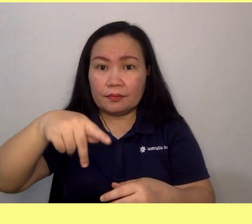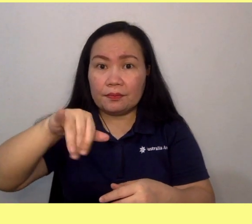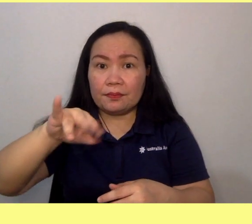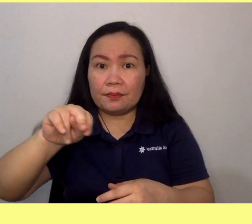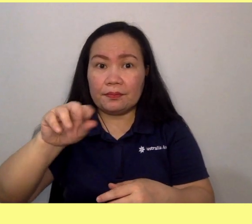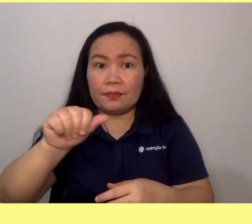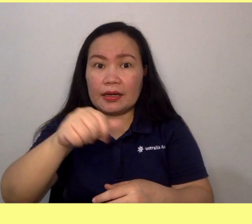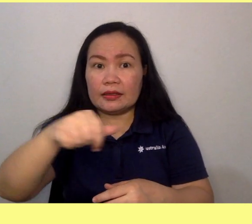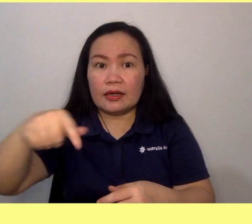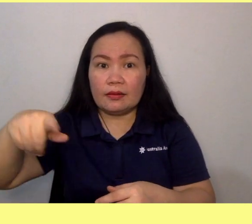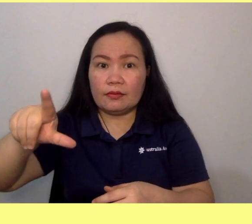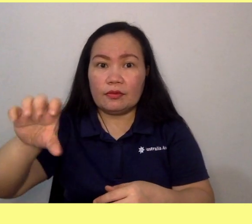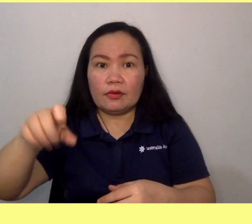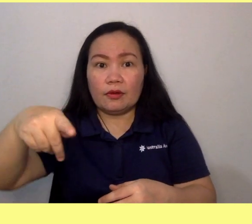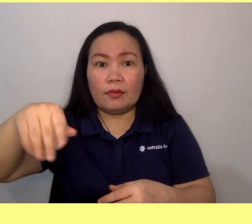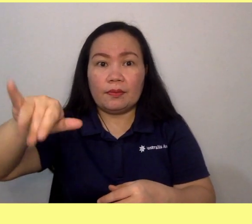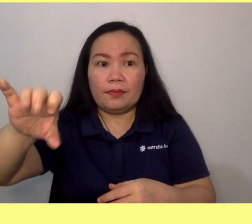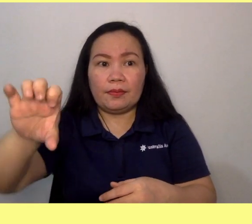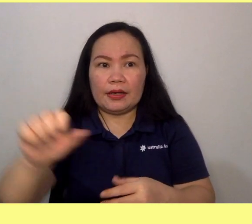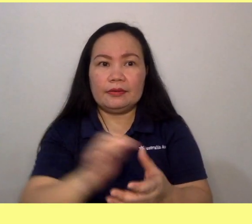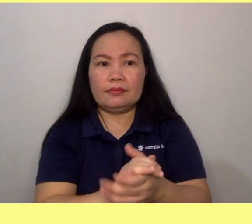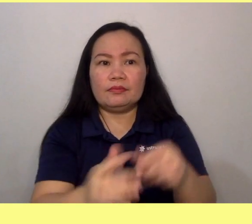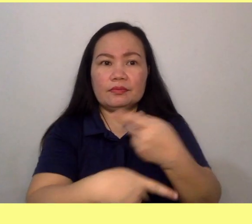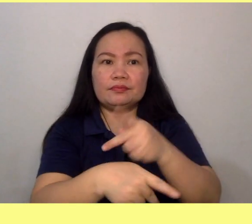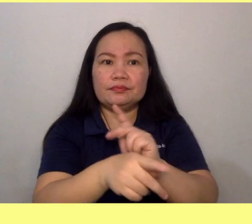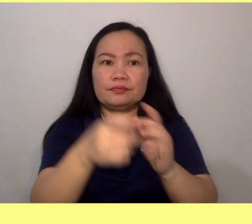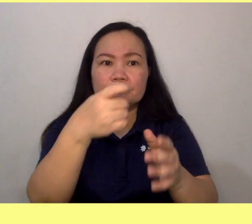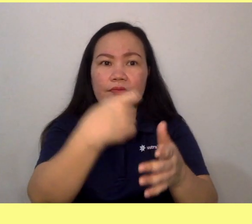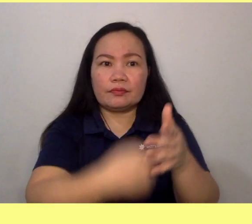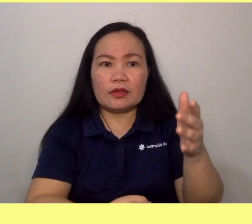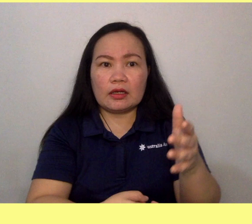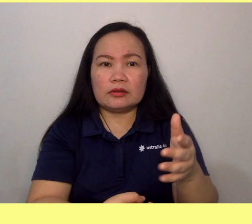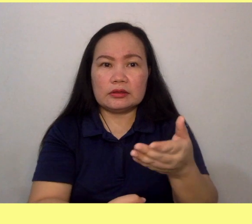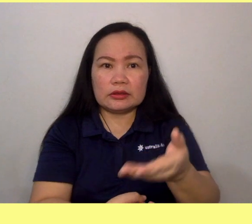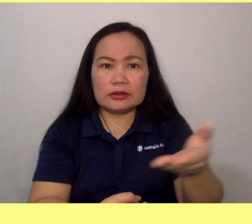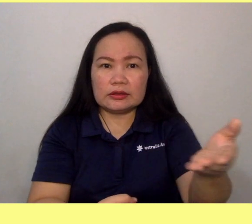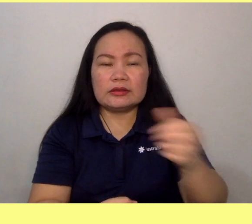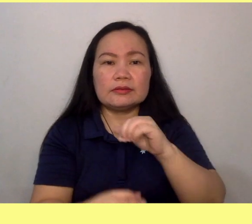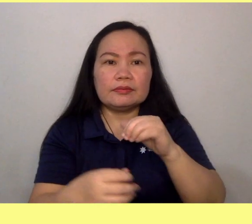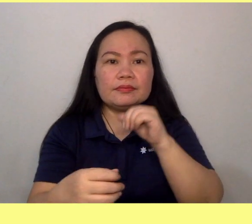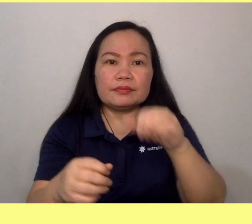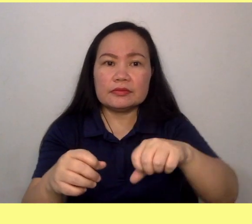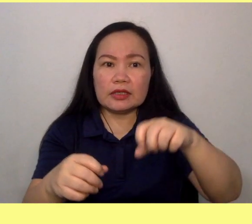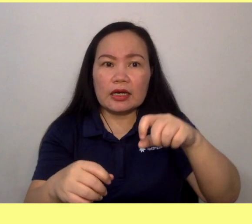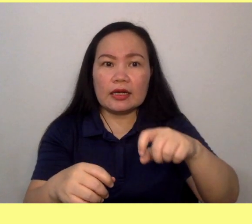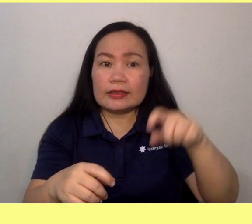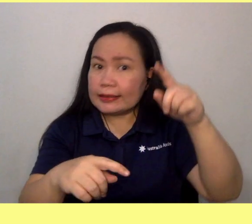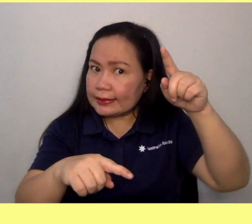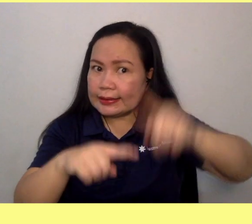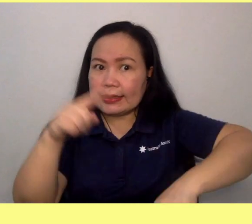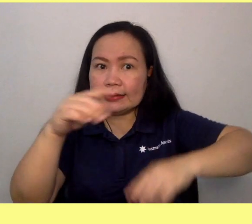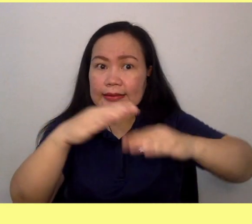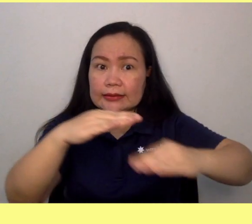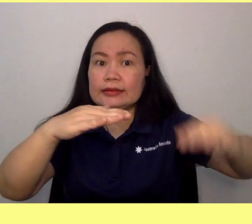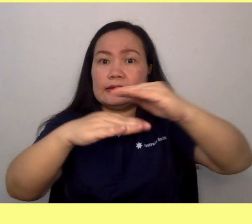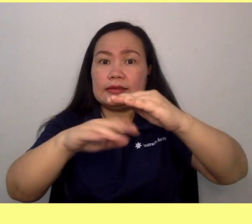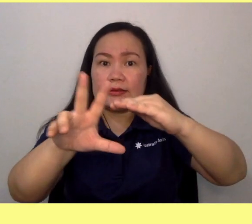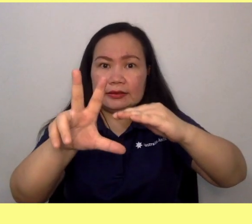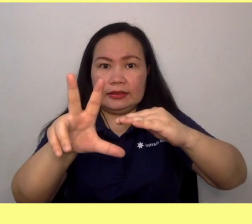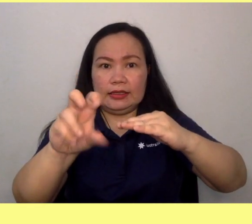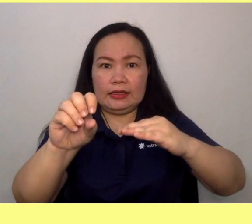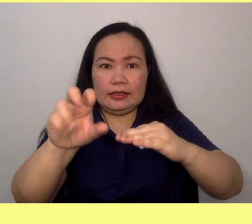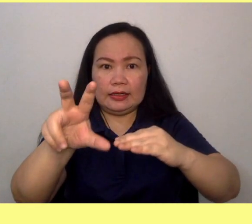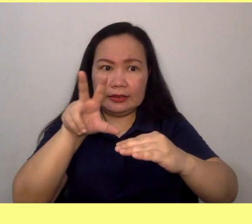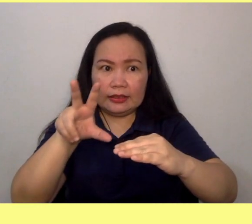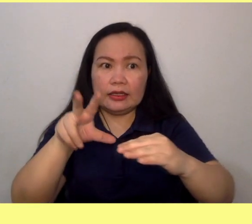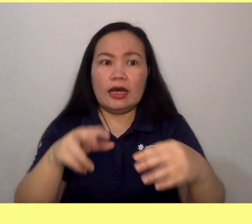300 pesos. There must be at least 15 of these items. So, isa-isahin natin. So, write a system of inequalities